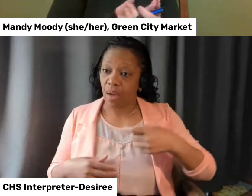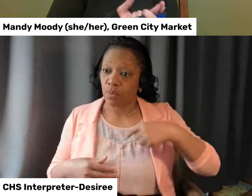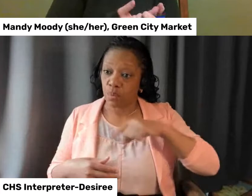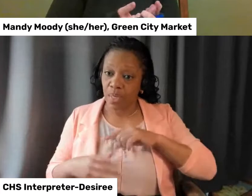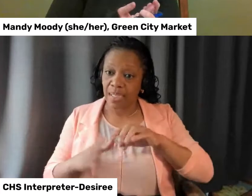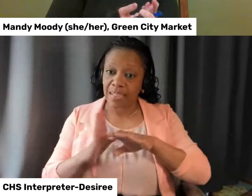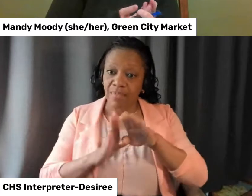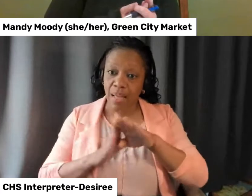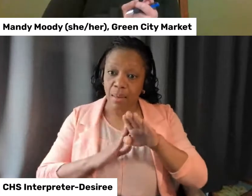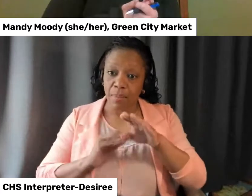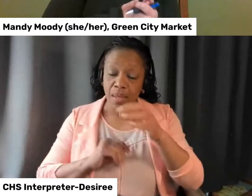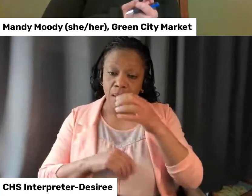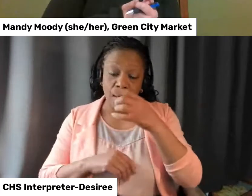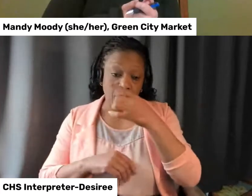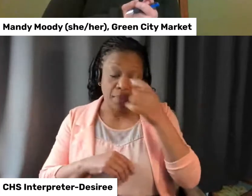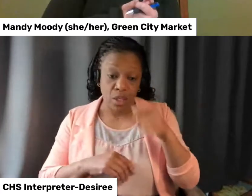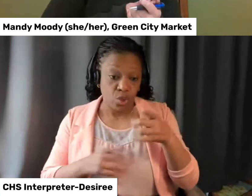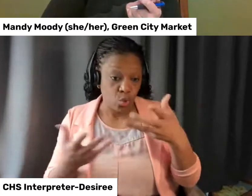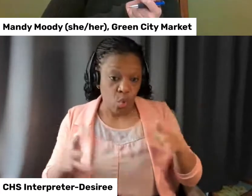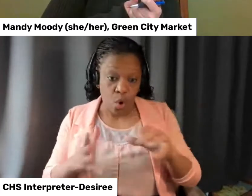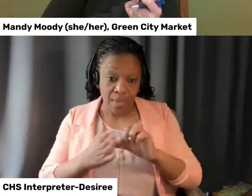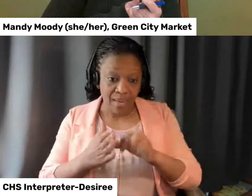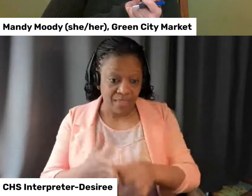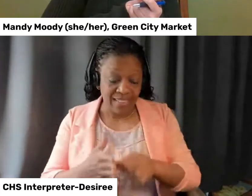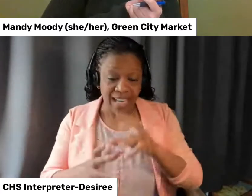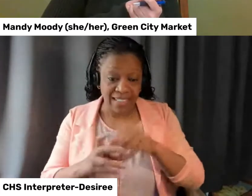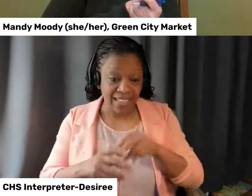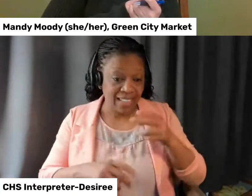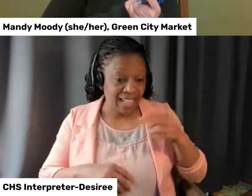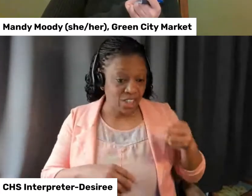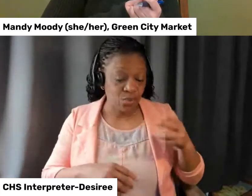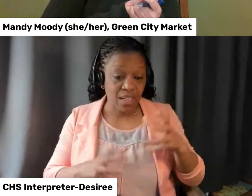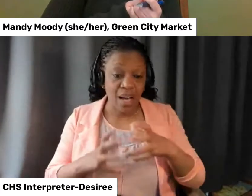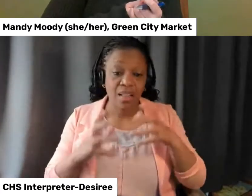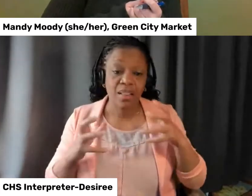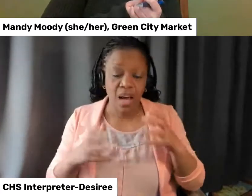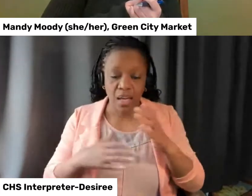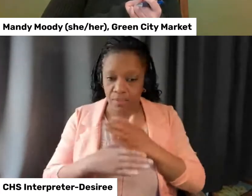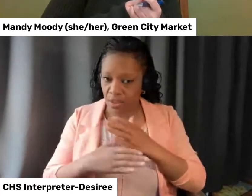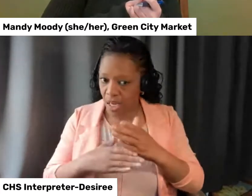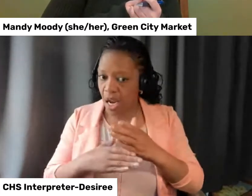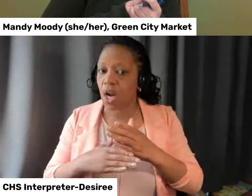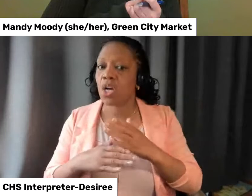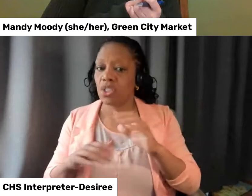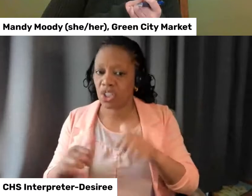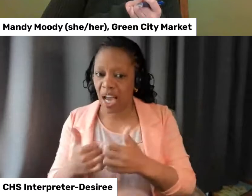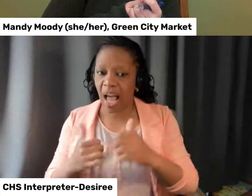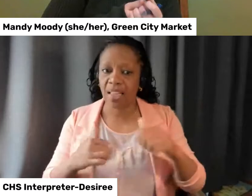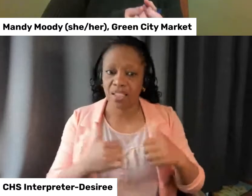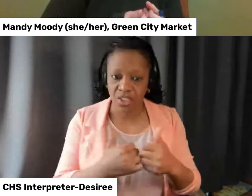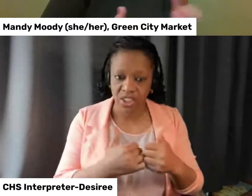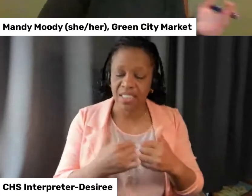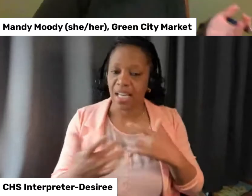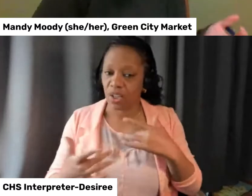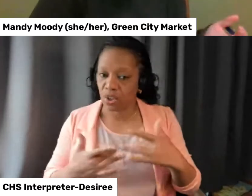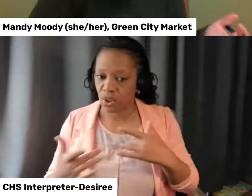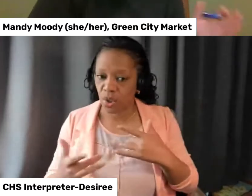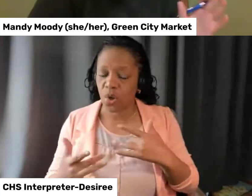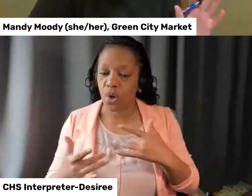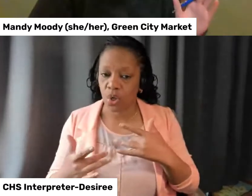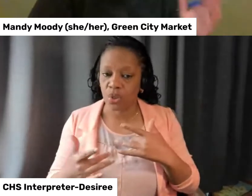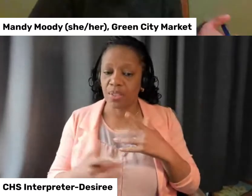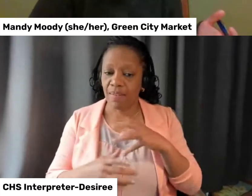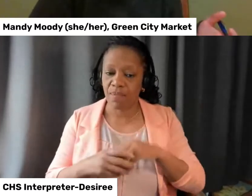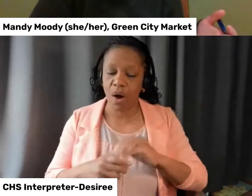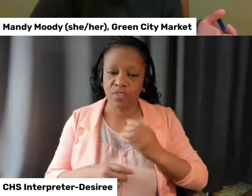as you said in the history, Sherry, there's a lot of shared challenges and shared concerns over the work that we do. Angela,